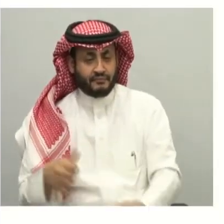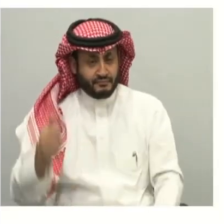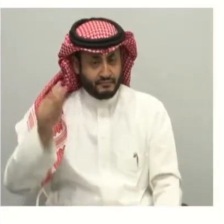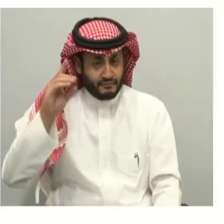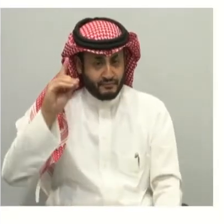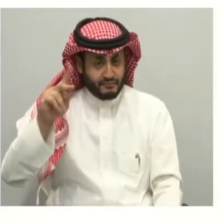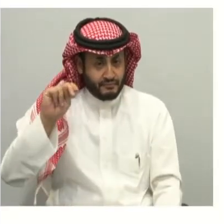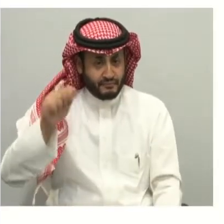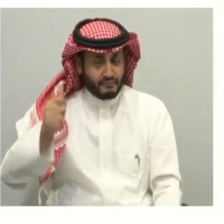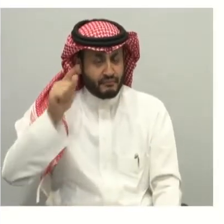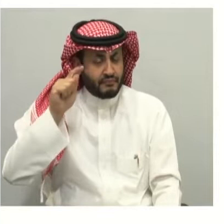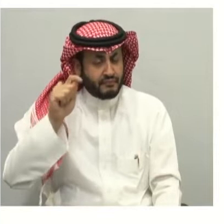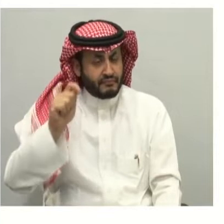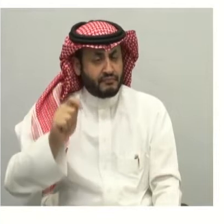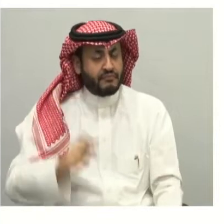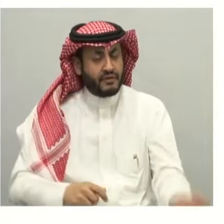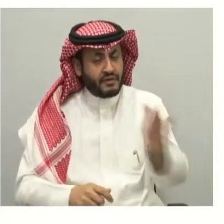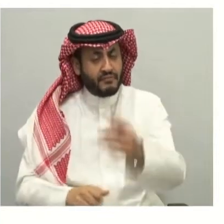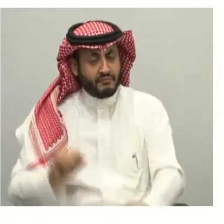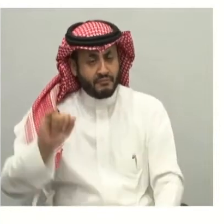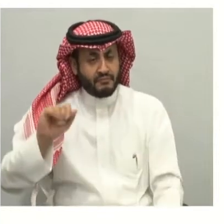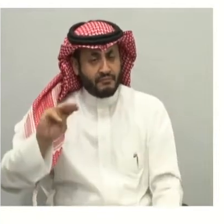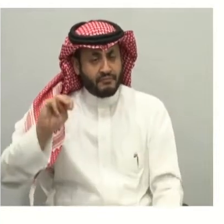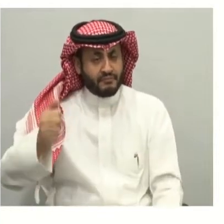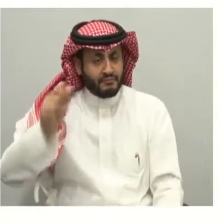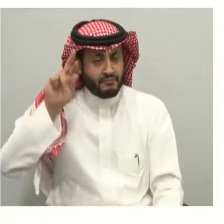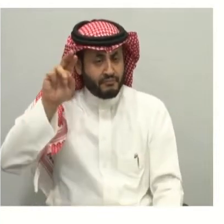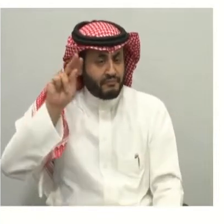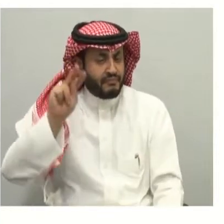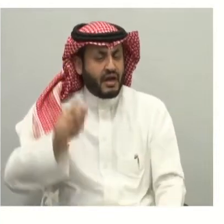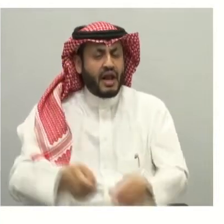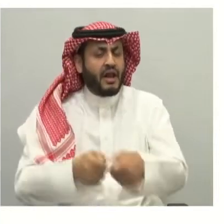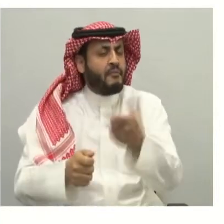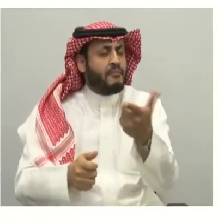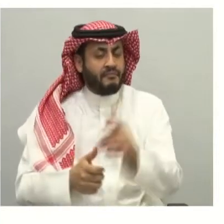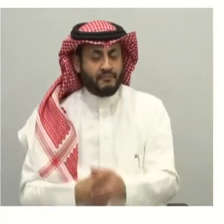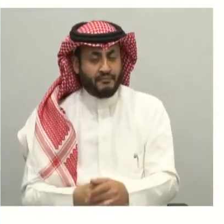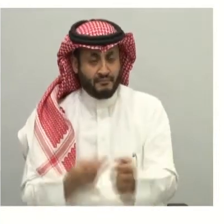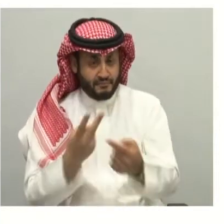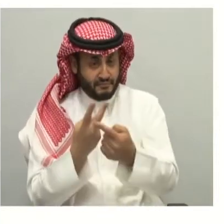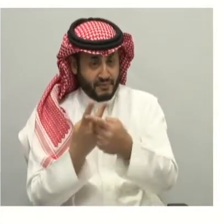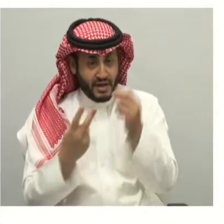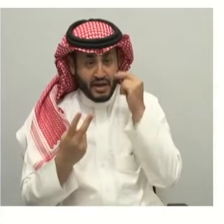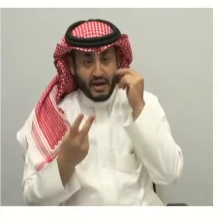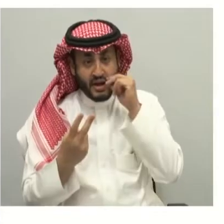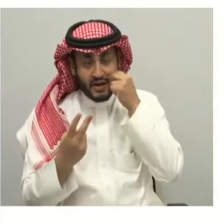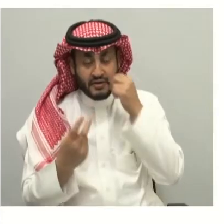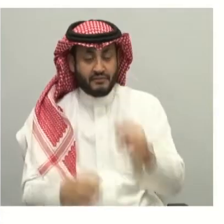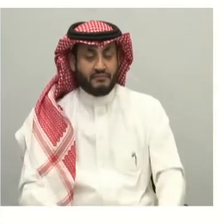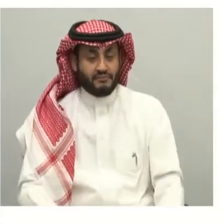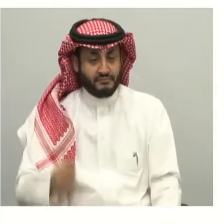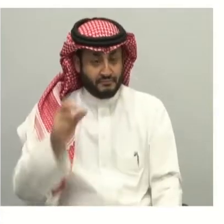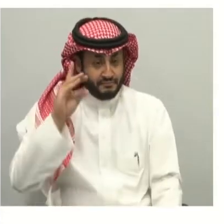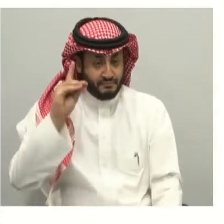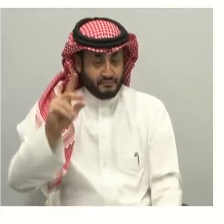Mark going to buy. We're going to listen and complete this chart. We're going to write all the colors you hear